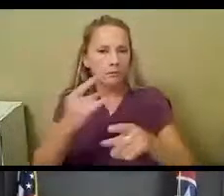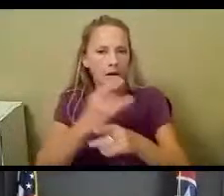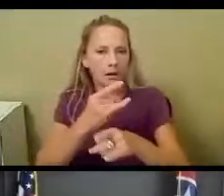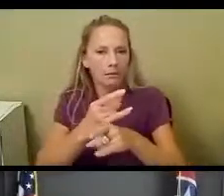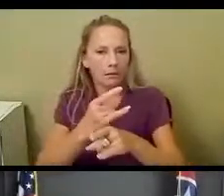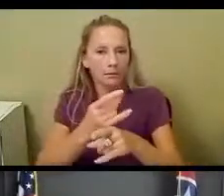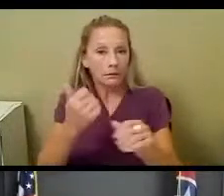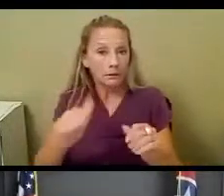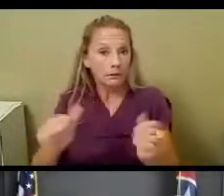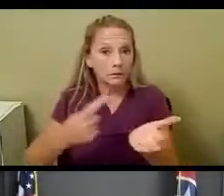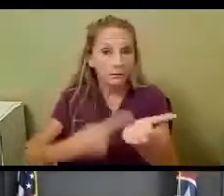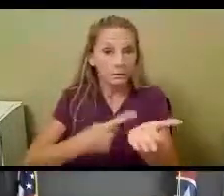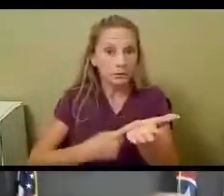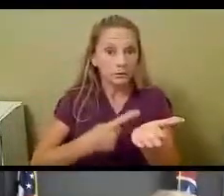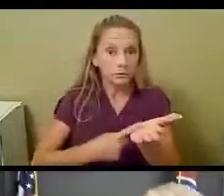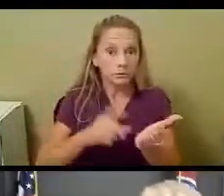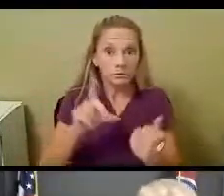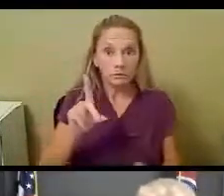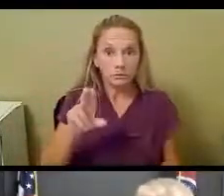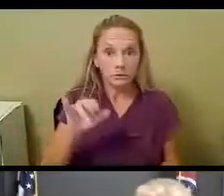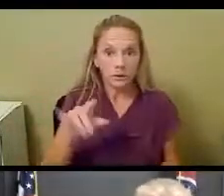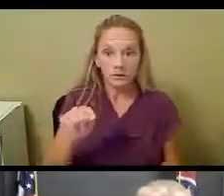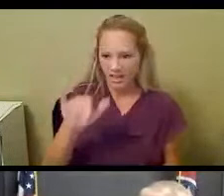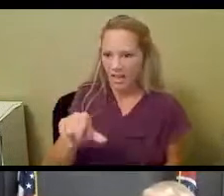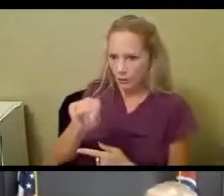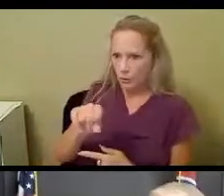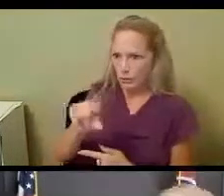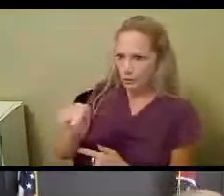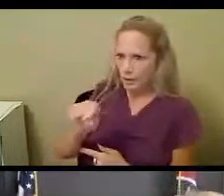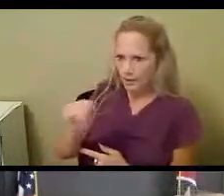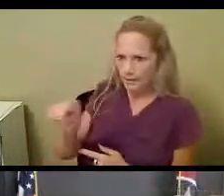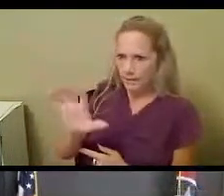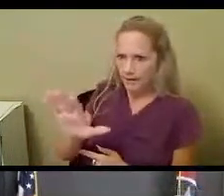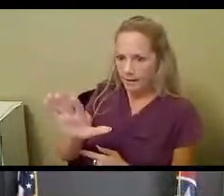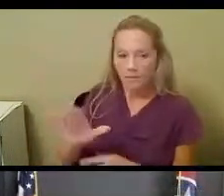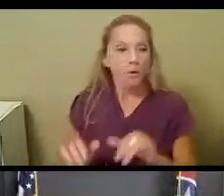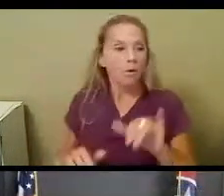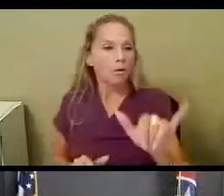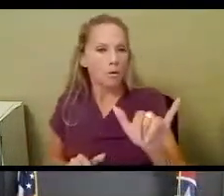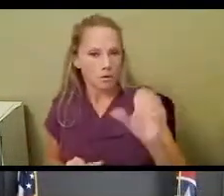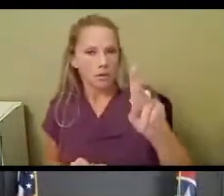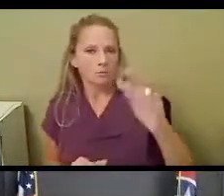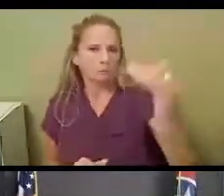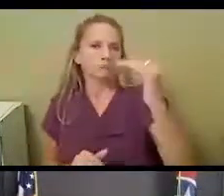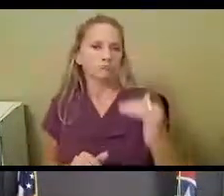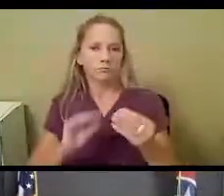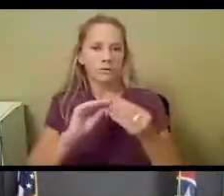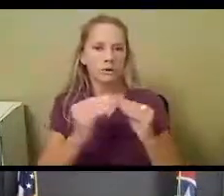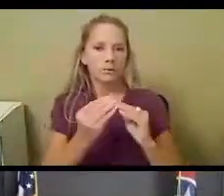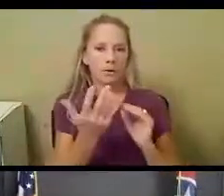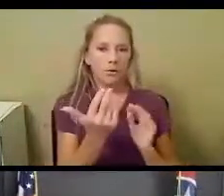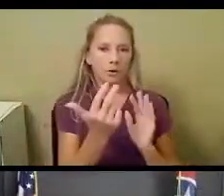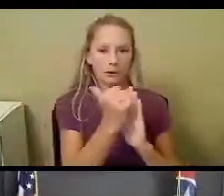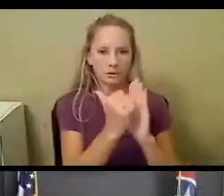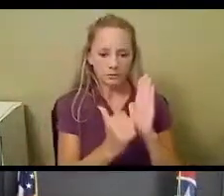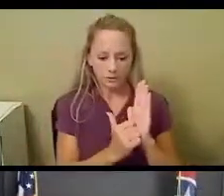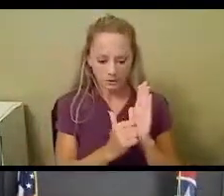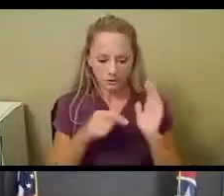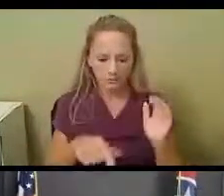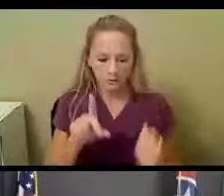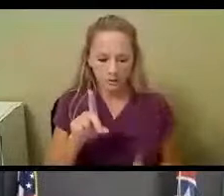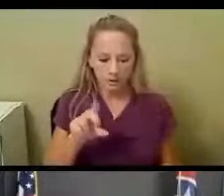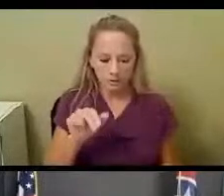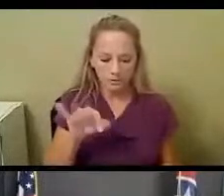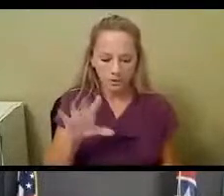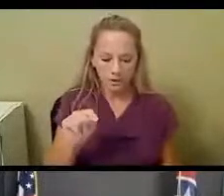draft regulation? That was 2020-5. Okay, so we can go to 13 then. That's a draft resolution